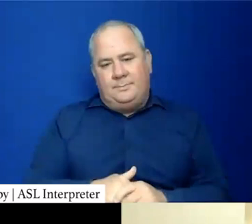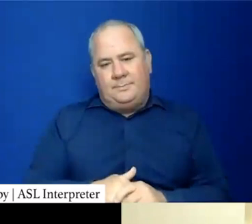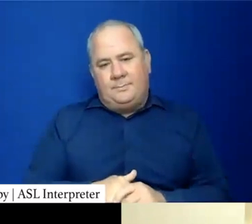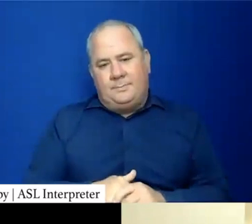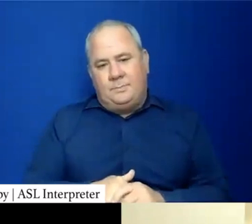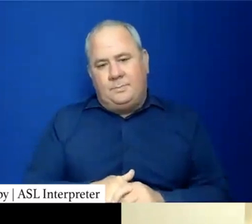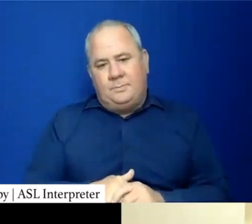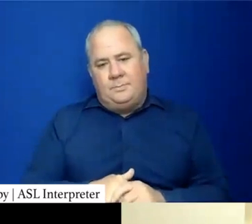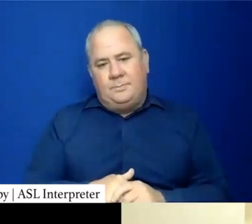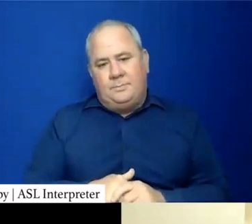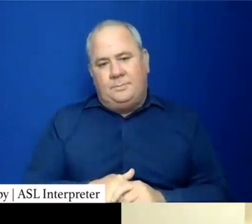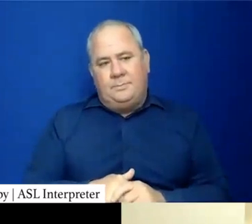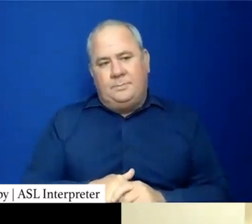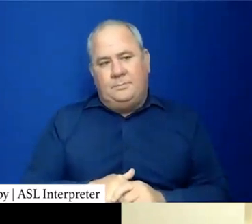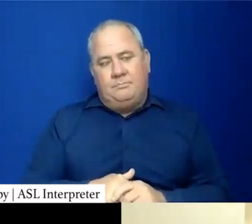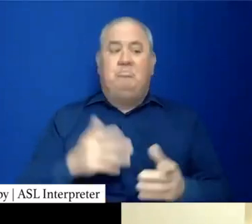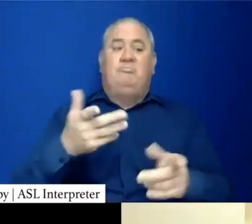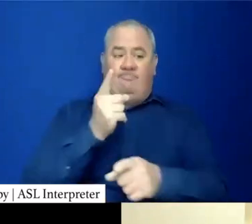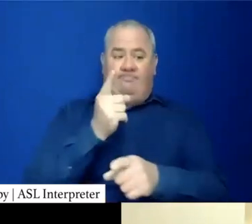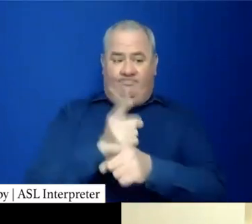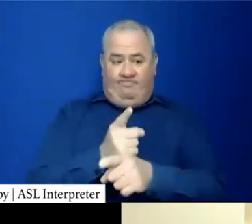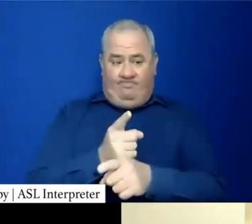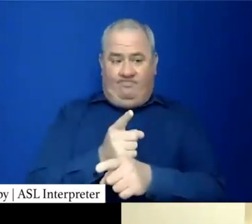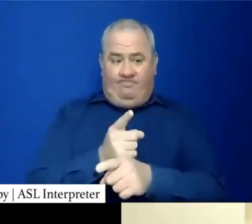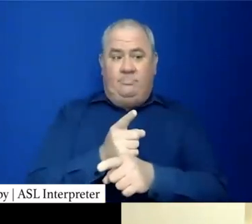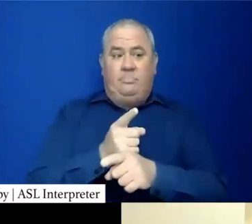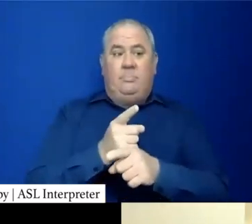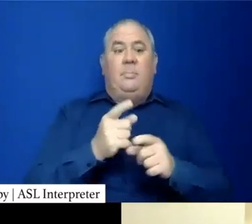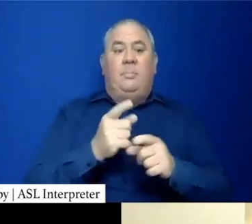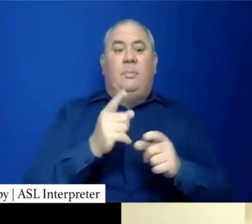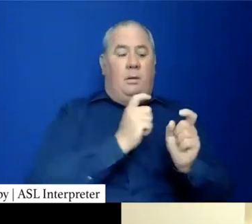I think that will a lot of,